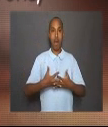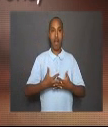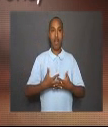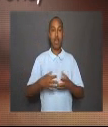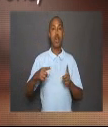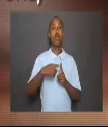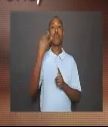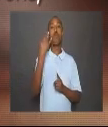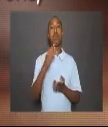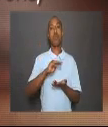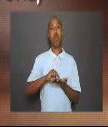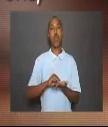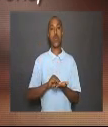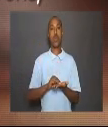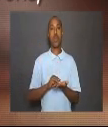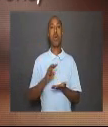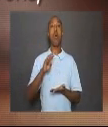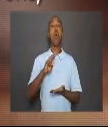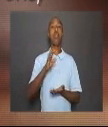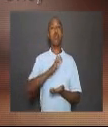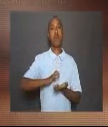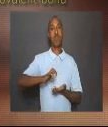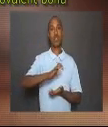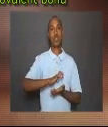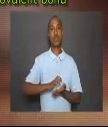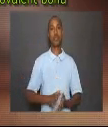to form molecules or compounds.